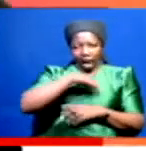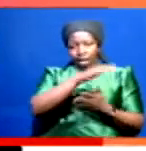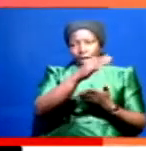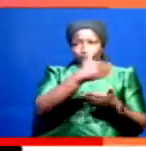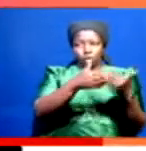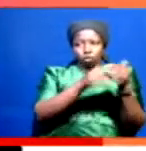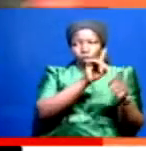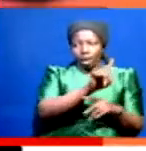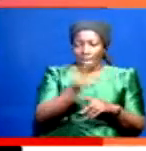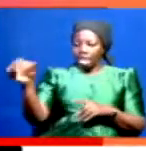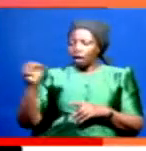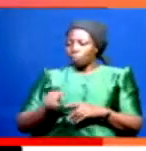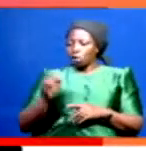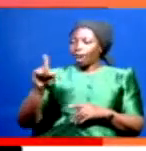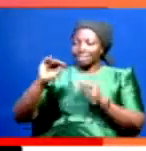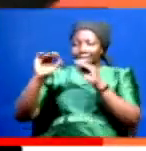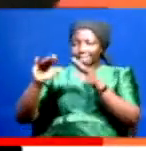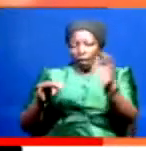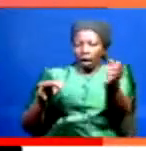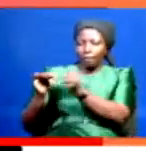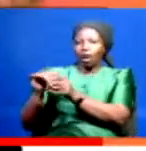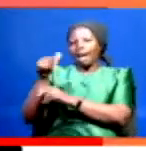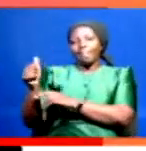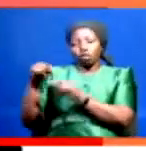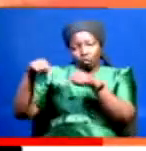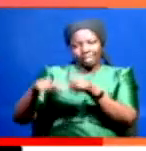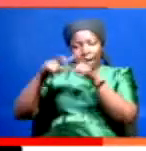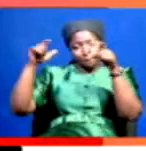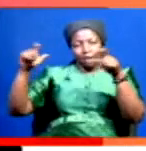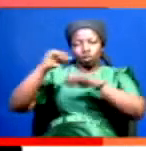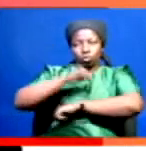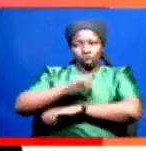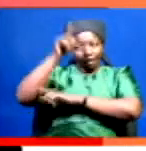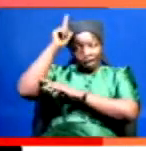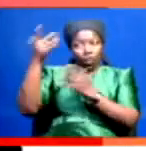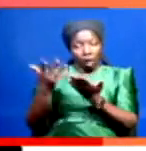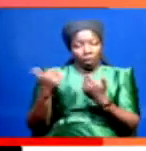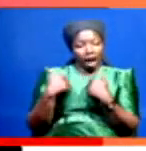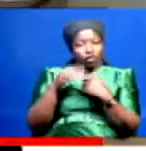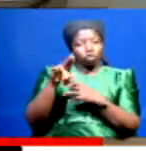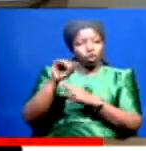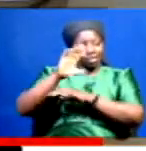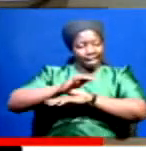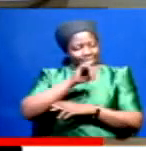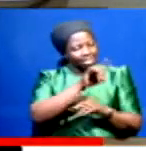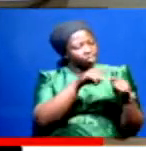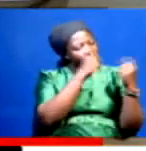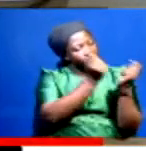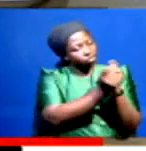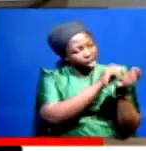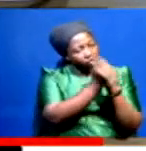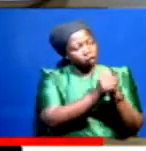teacher, we employ another. Today is a full business. There was no church in these October. Are the transformation that are required and needed in the country,